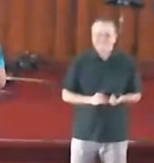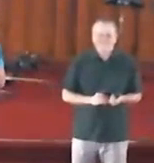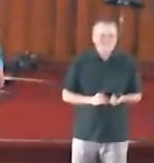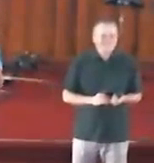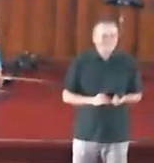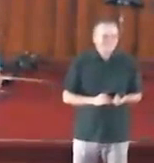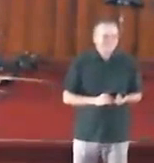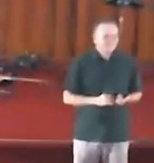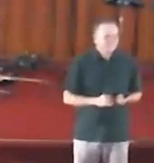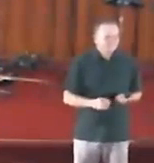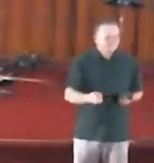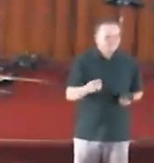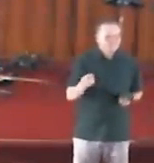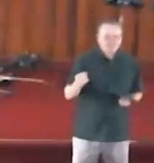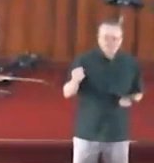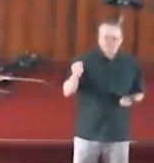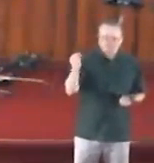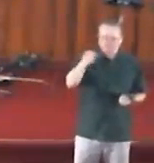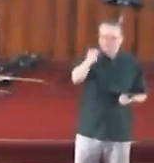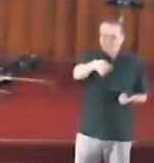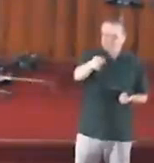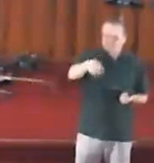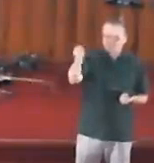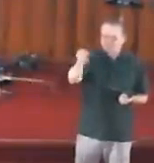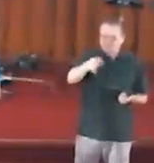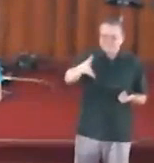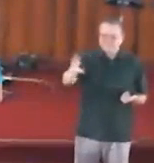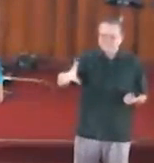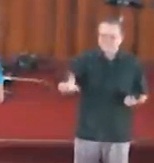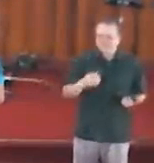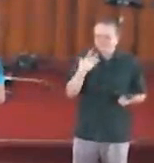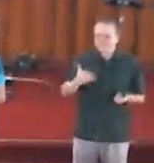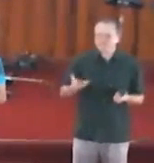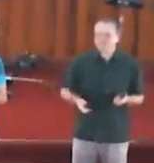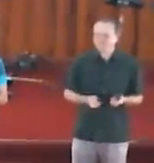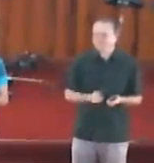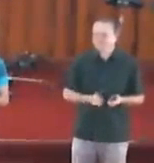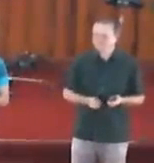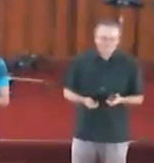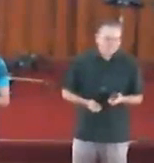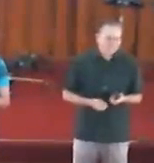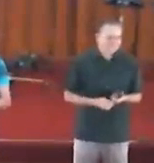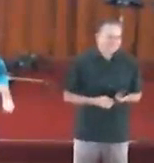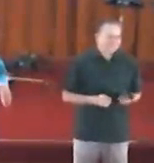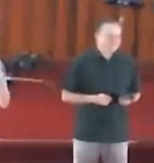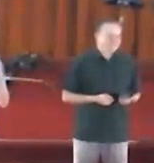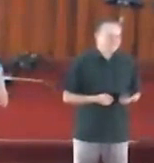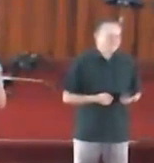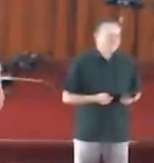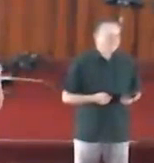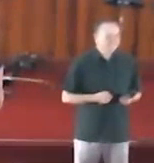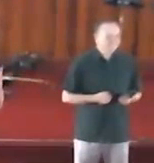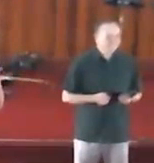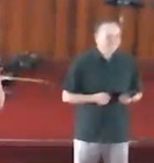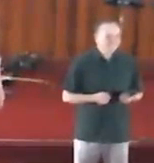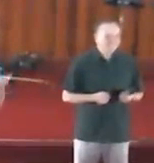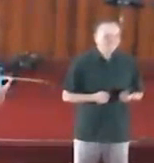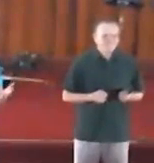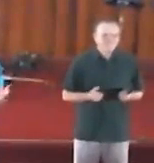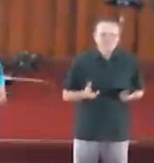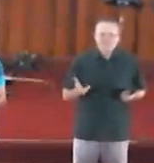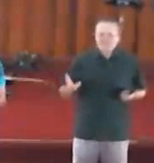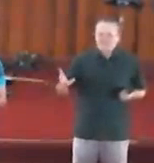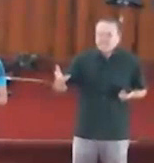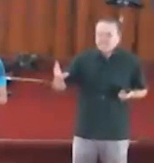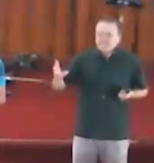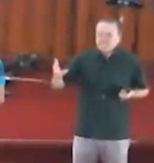was battling for my health. Me tomé pastillas y cosas para ayudarme. I took some pills and stuff to try to make me feel